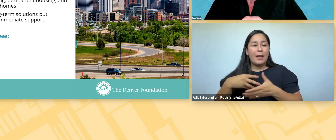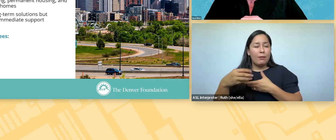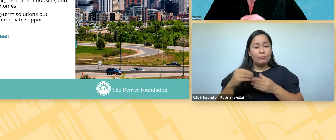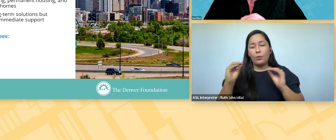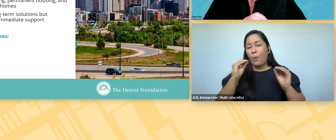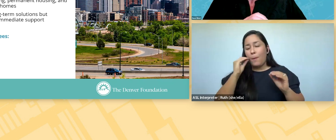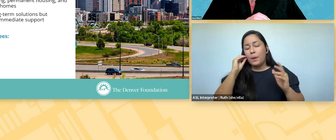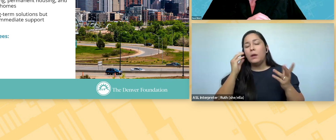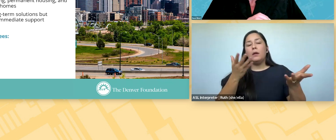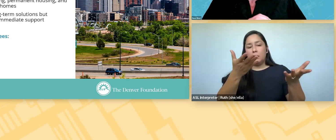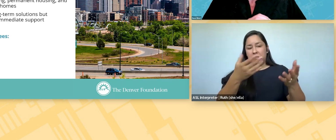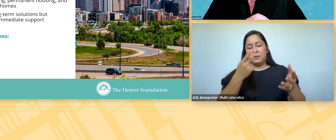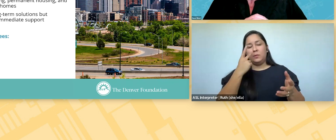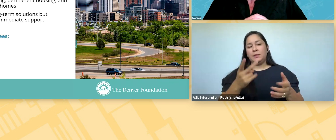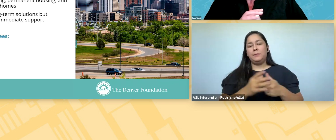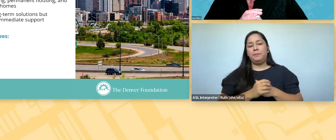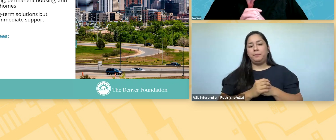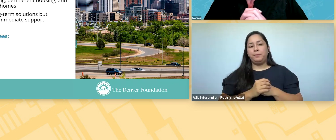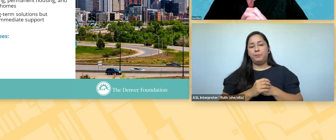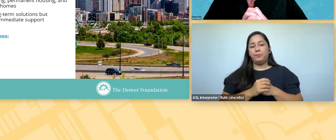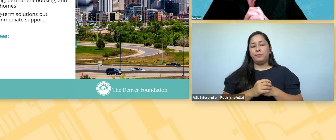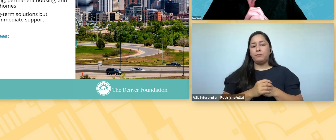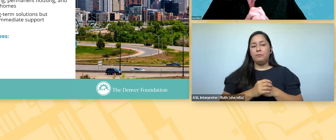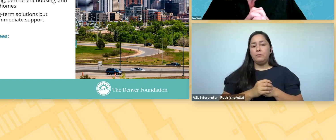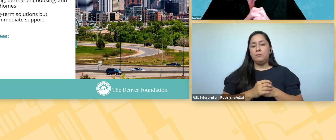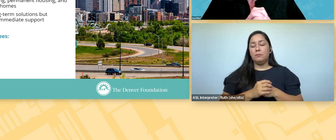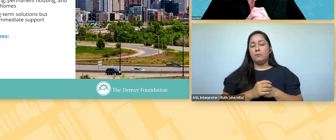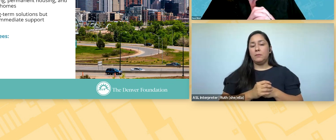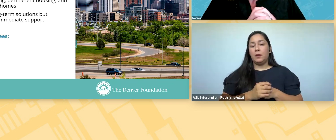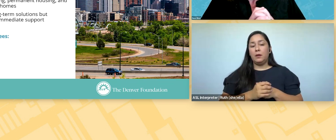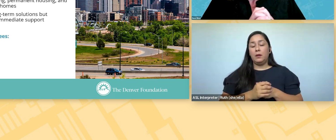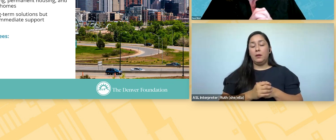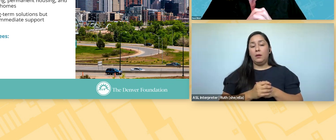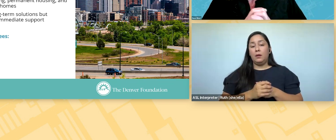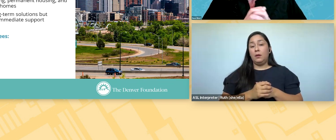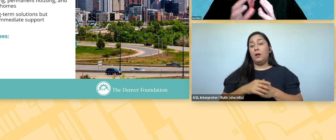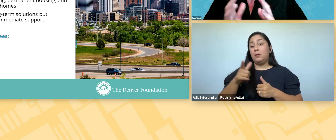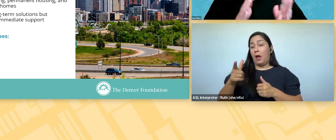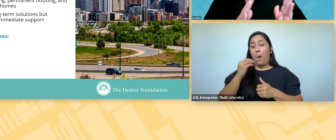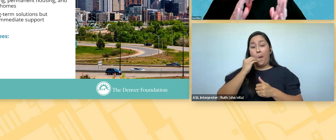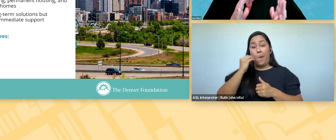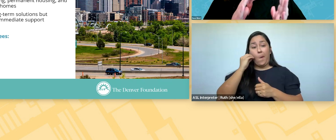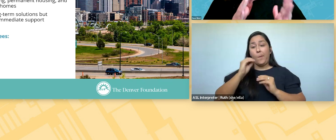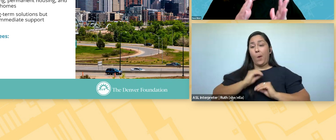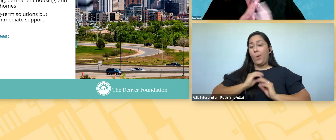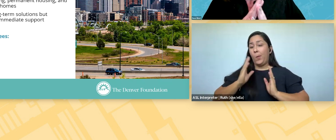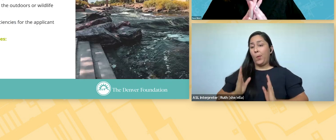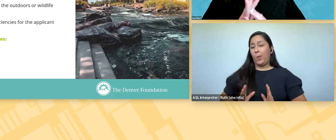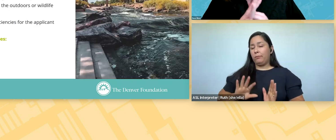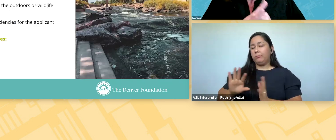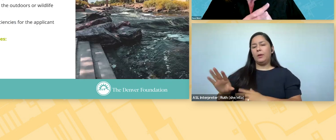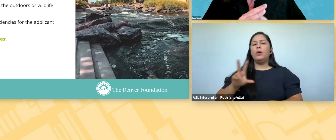lowest income band. So typically, we're not looking at home ownership, but looking in the kind of